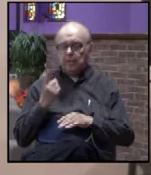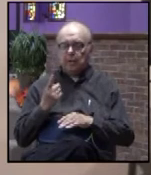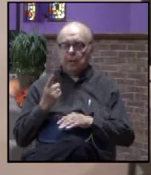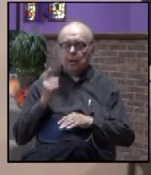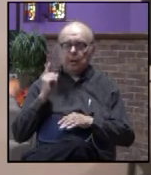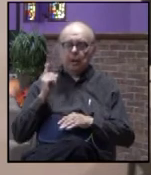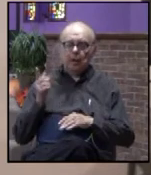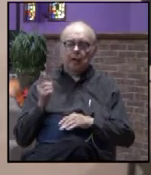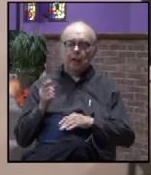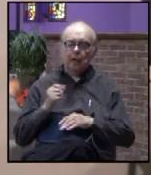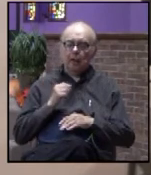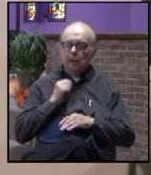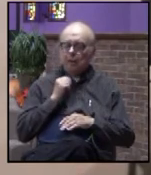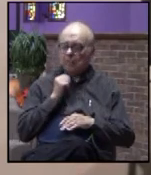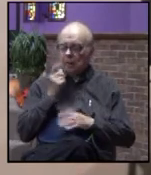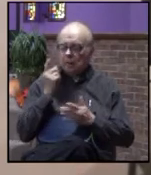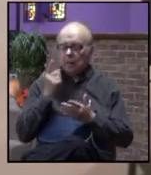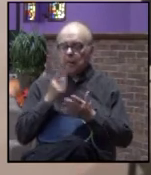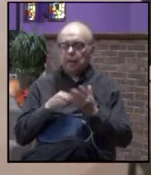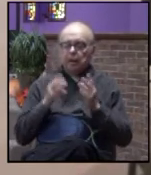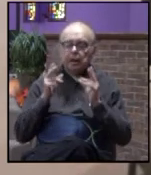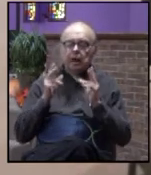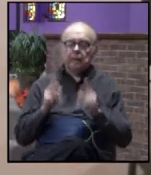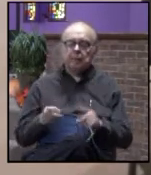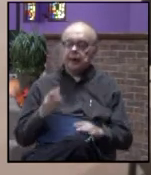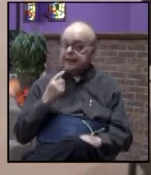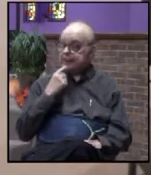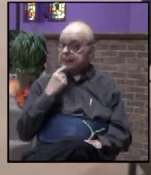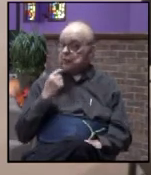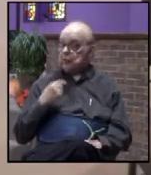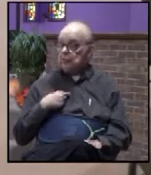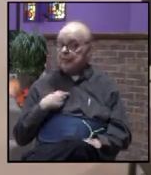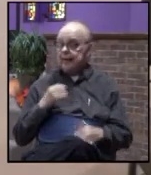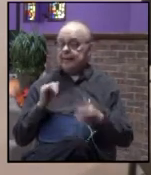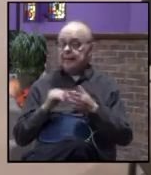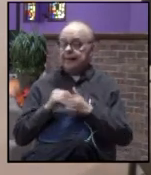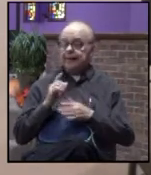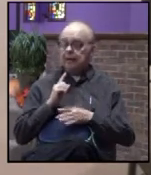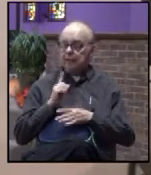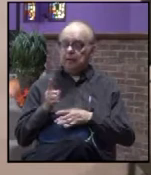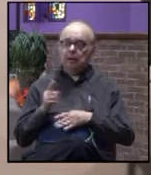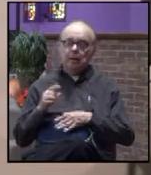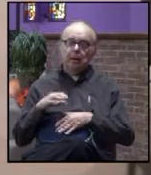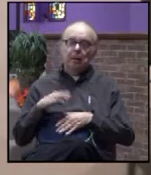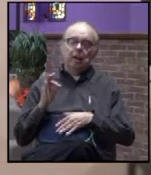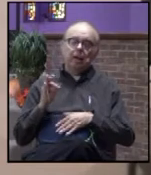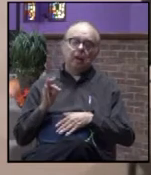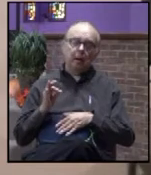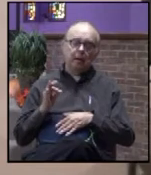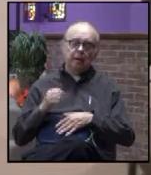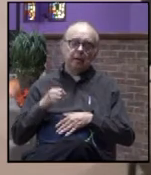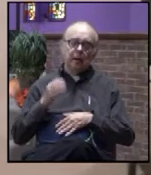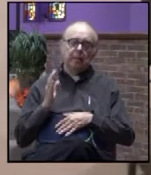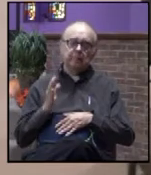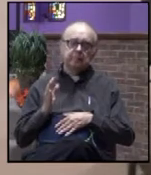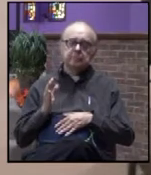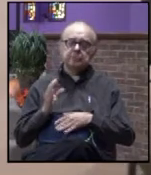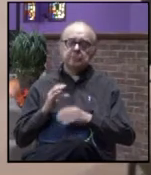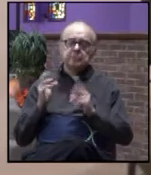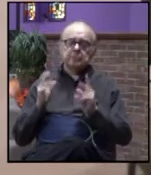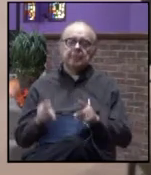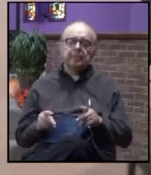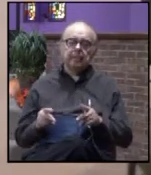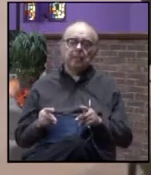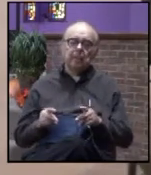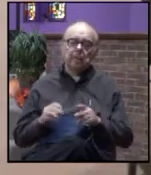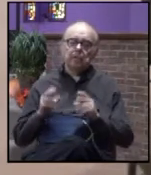is not what everybody told me he was. I have found the qualities of God that nobody ever